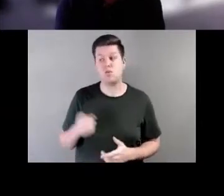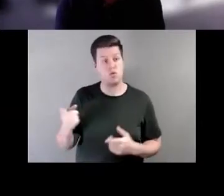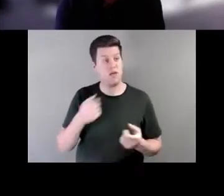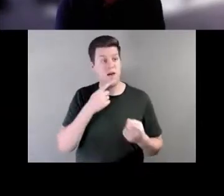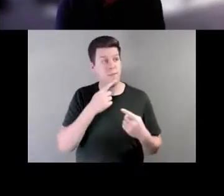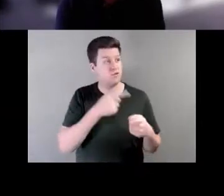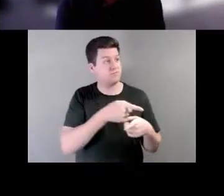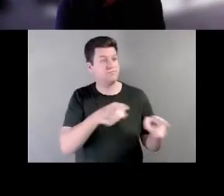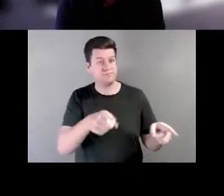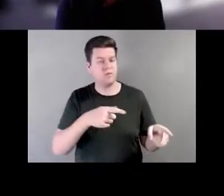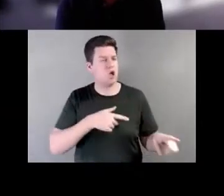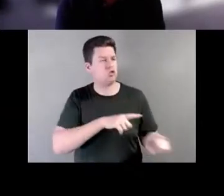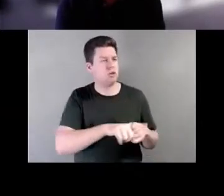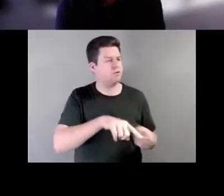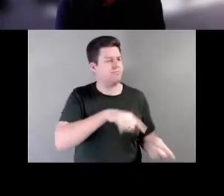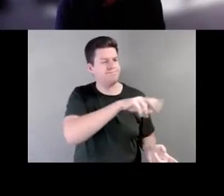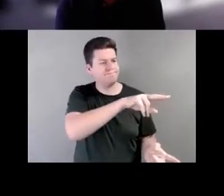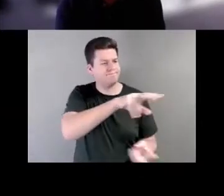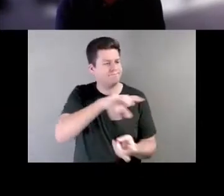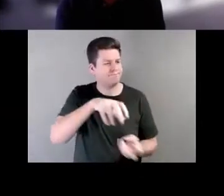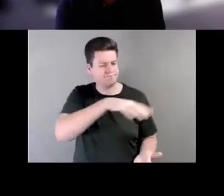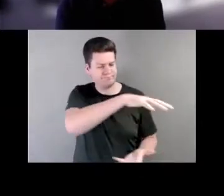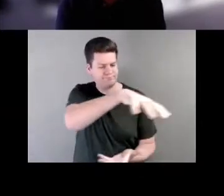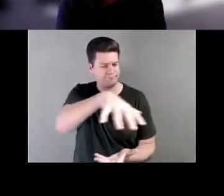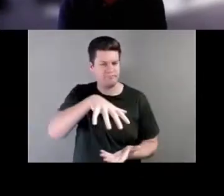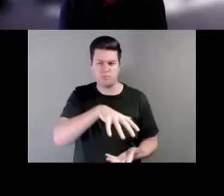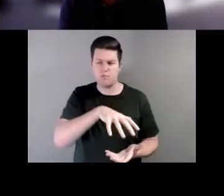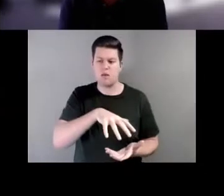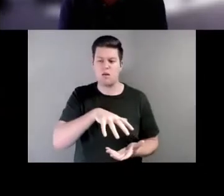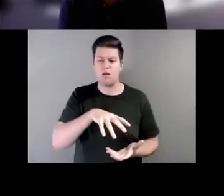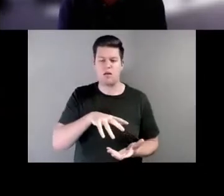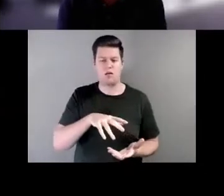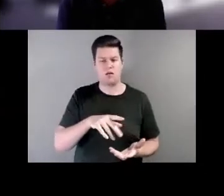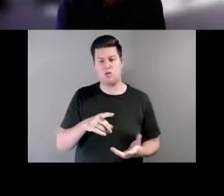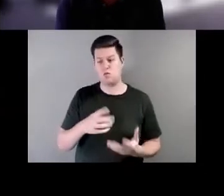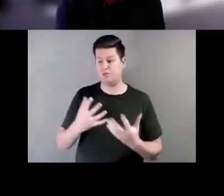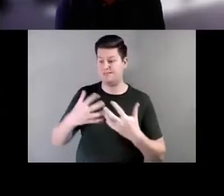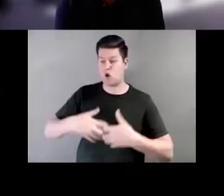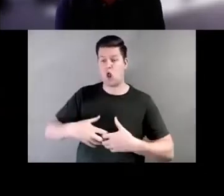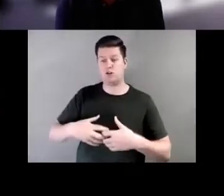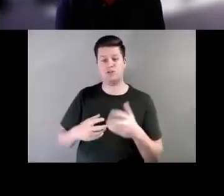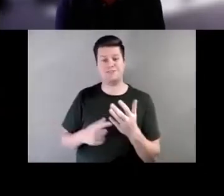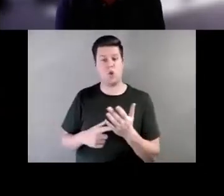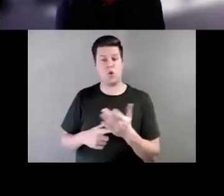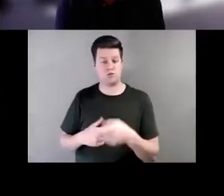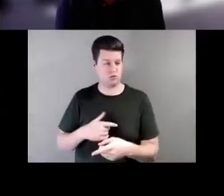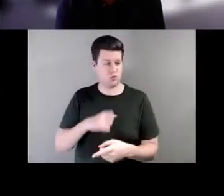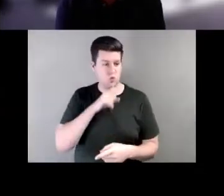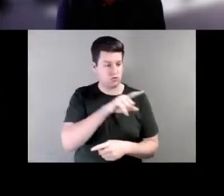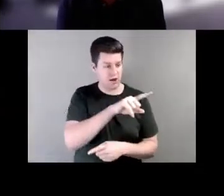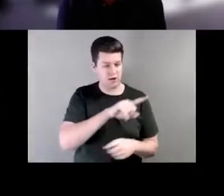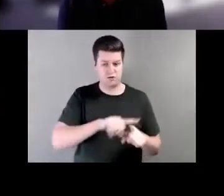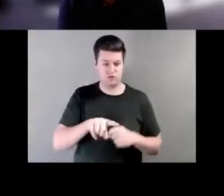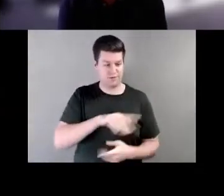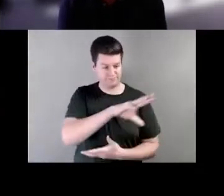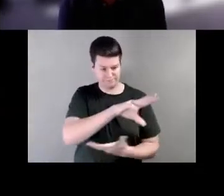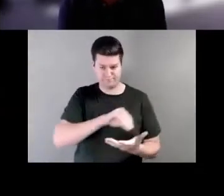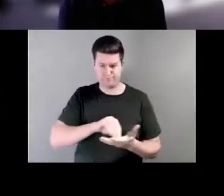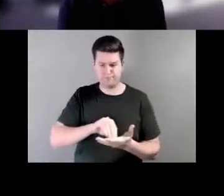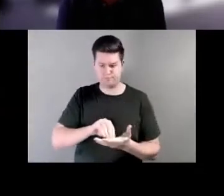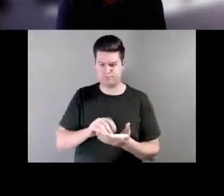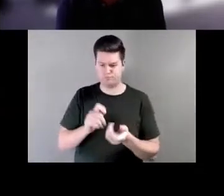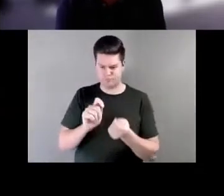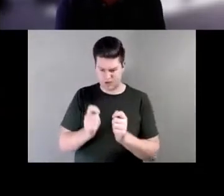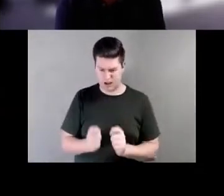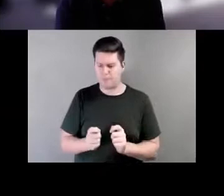some clever use of technology, provide what we like to call, or we're terming, a travel bubble around the